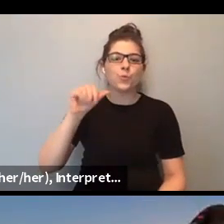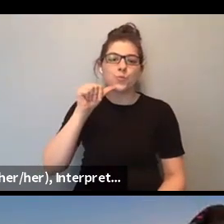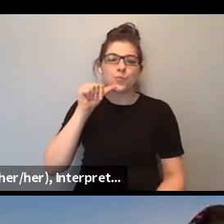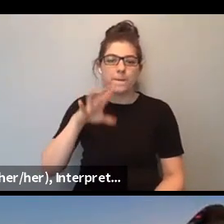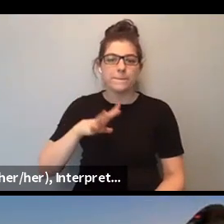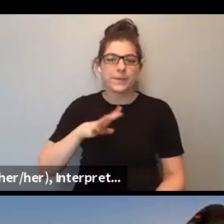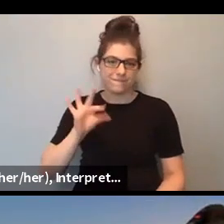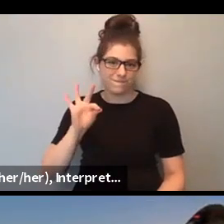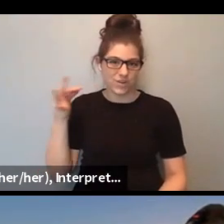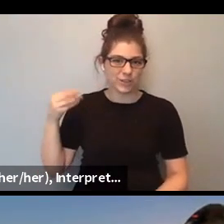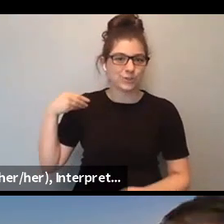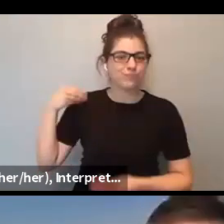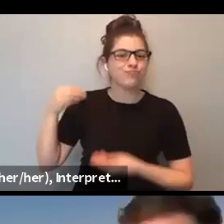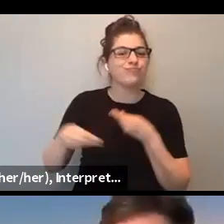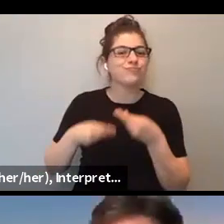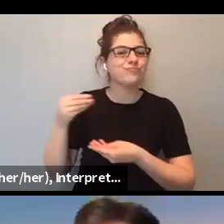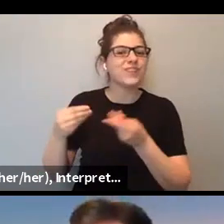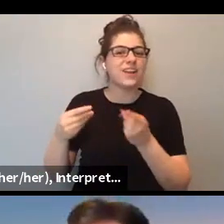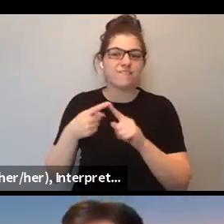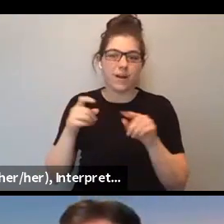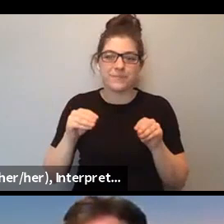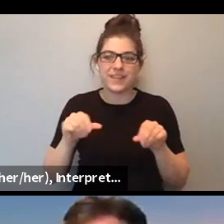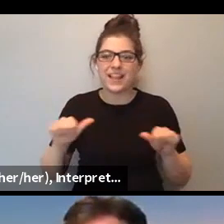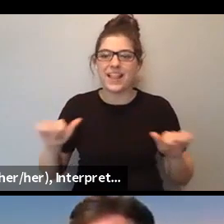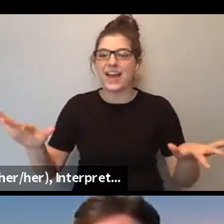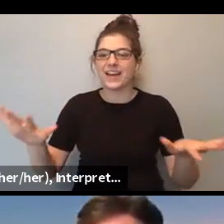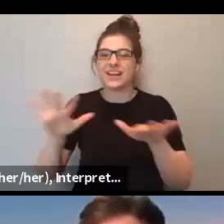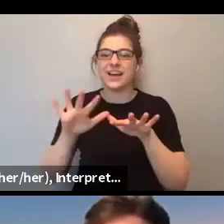heritage from the land of Atakapa,